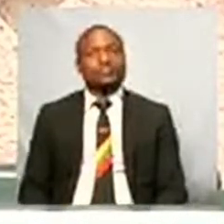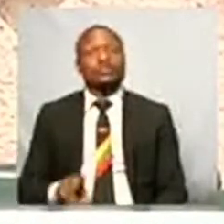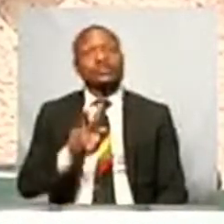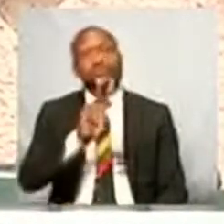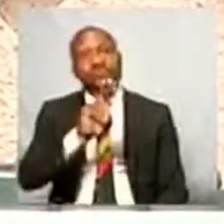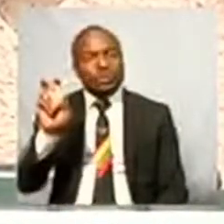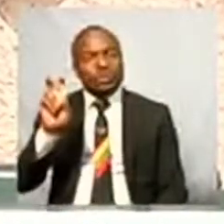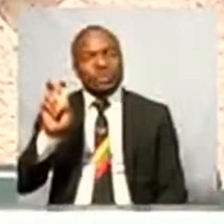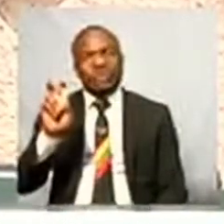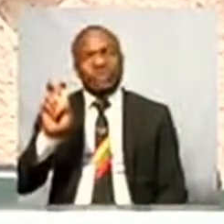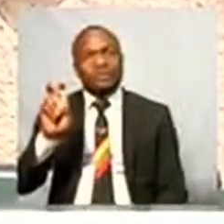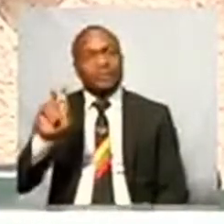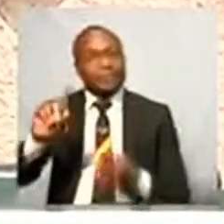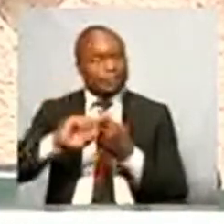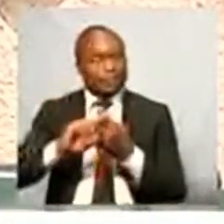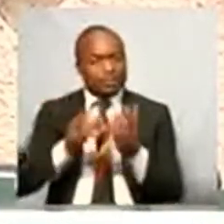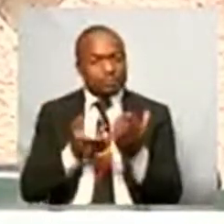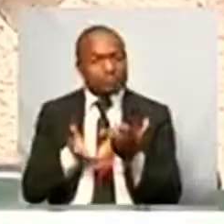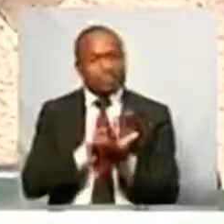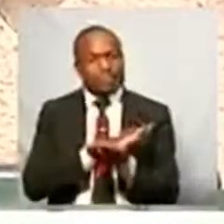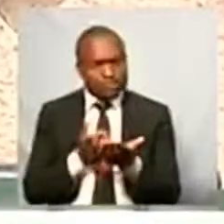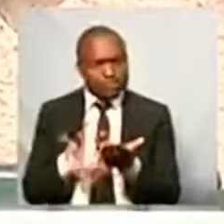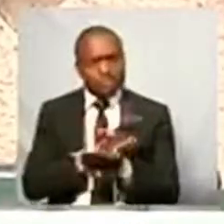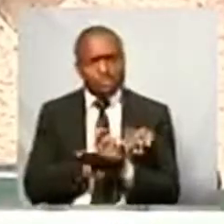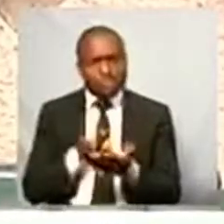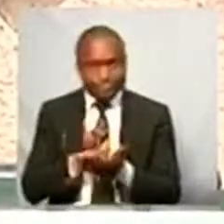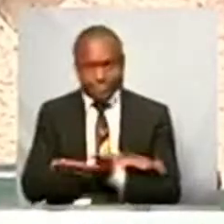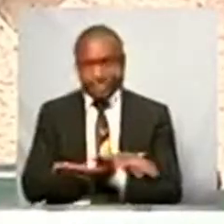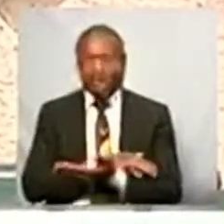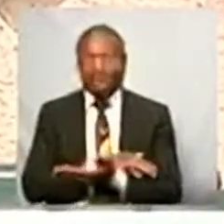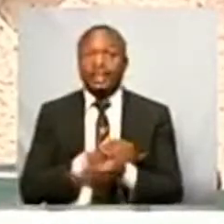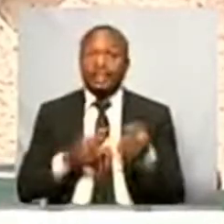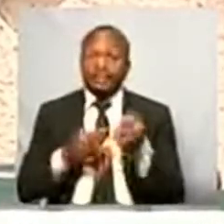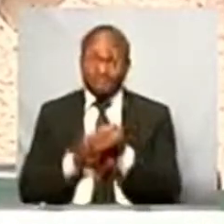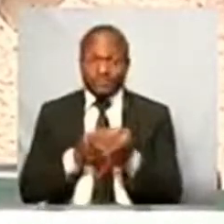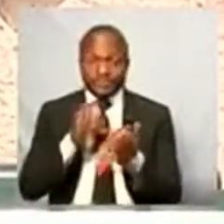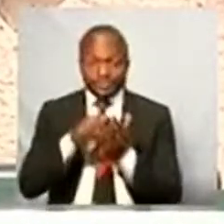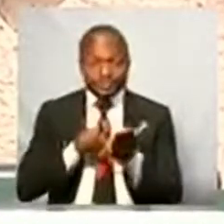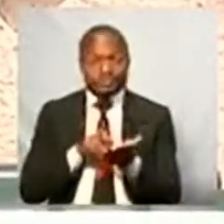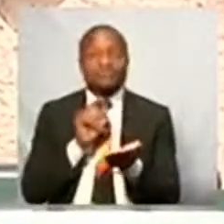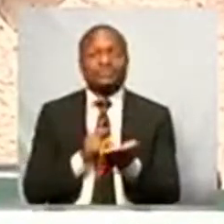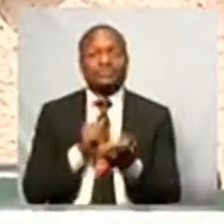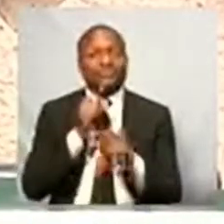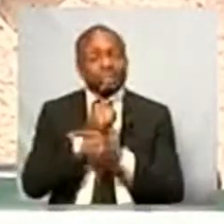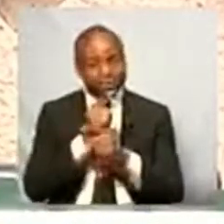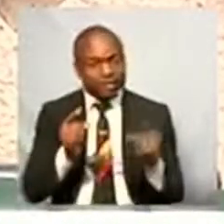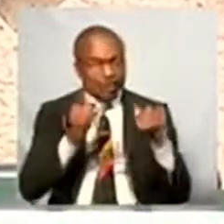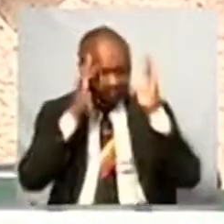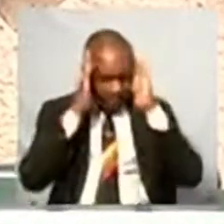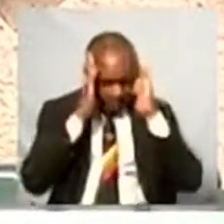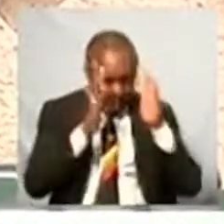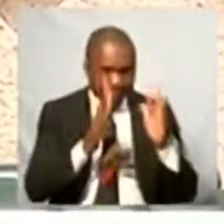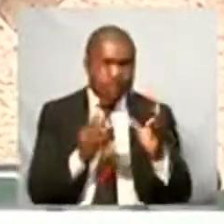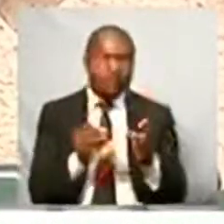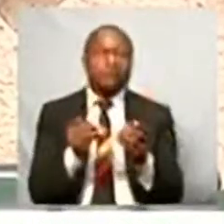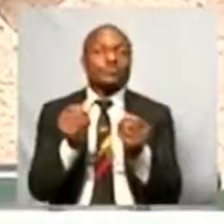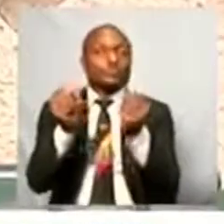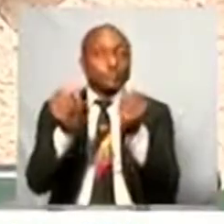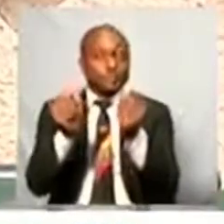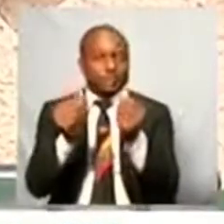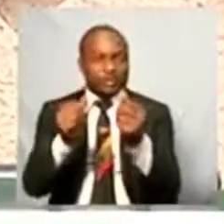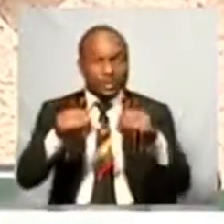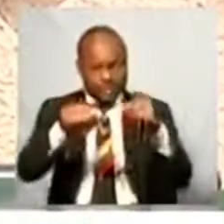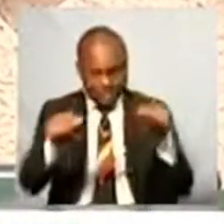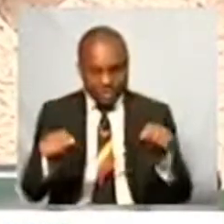plus pages. Therefore, in seconding the report, Madam Speaker, I will just stick to a few